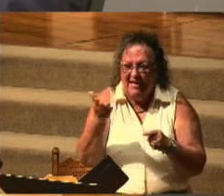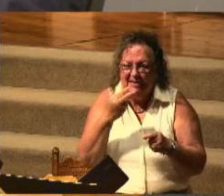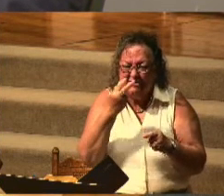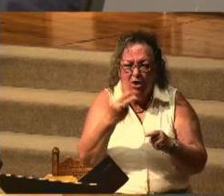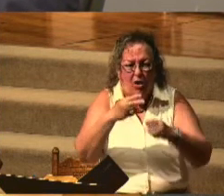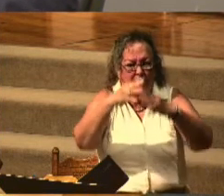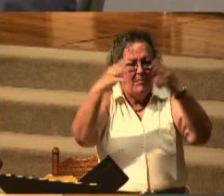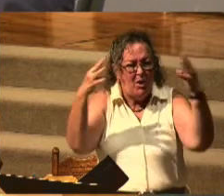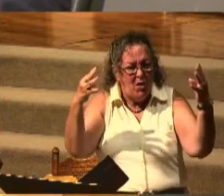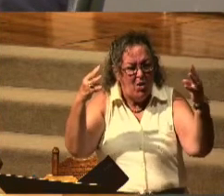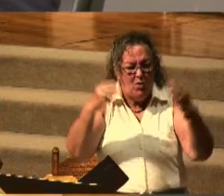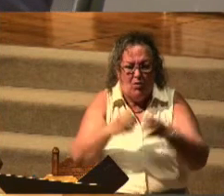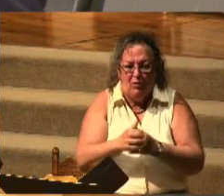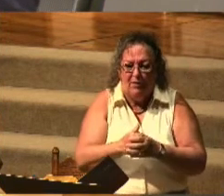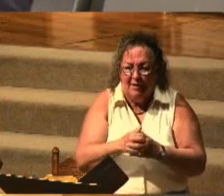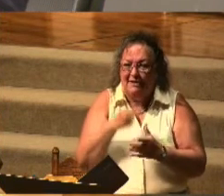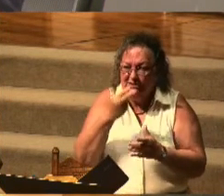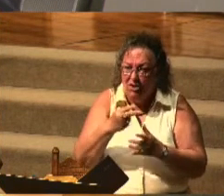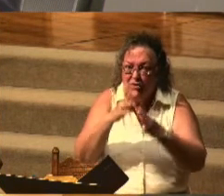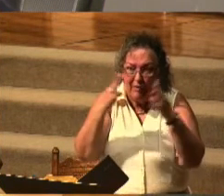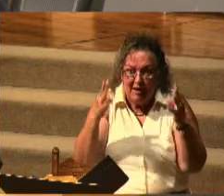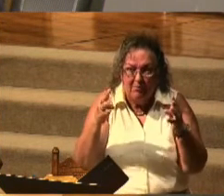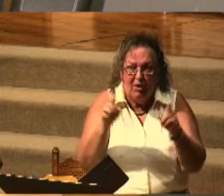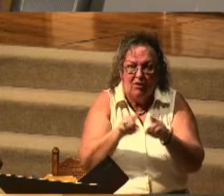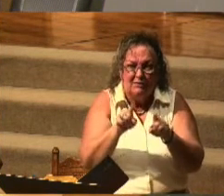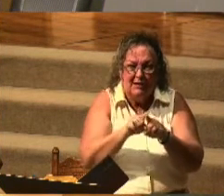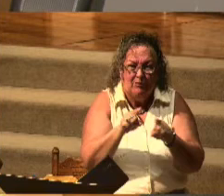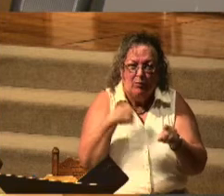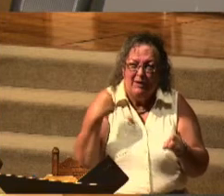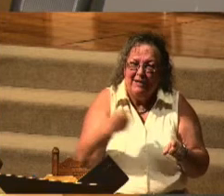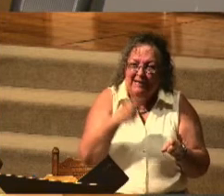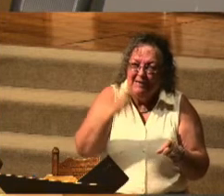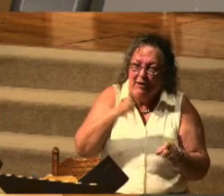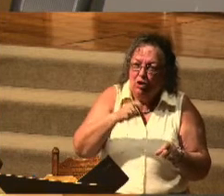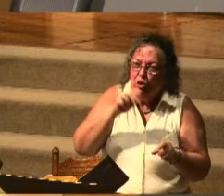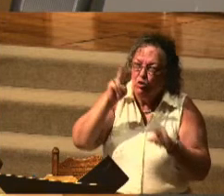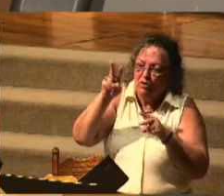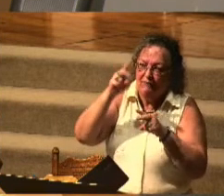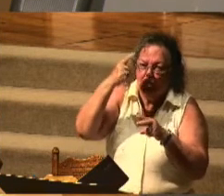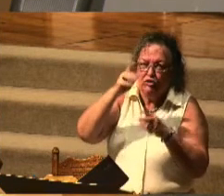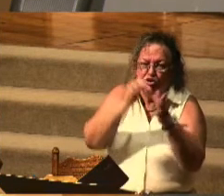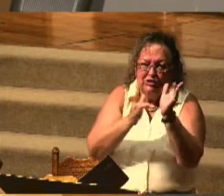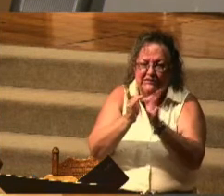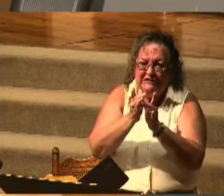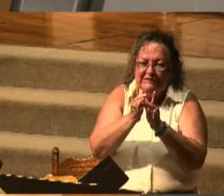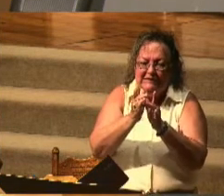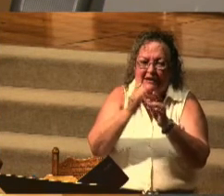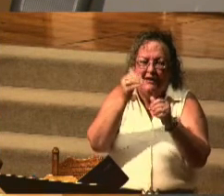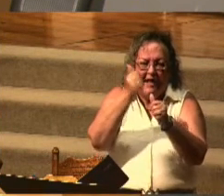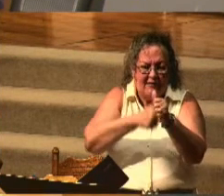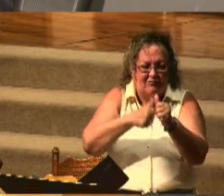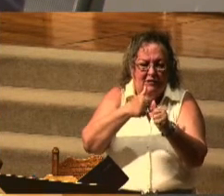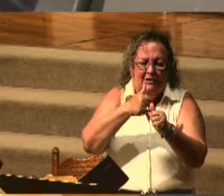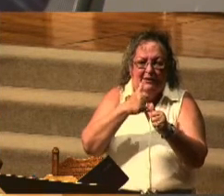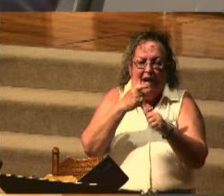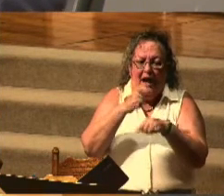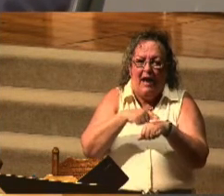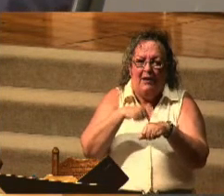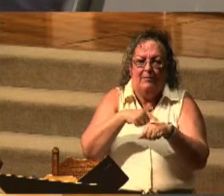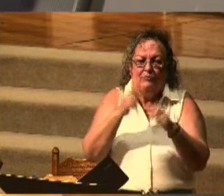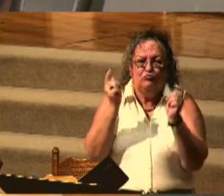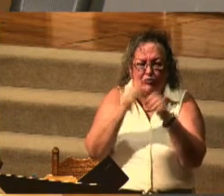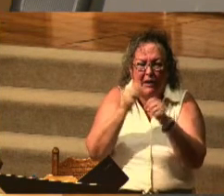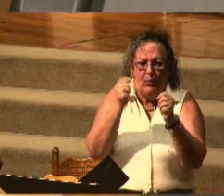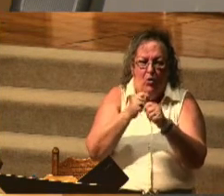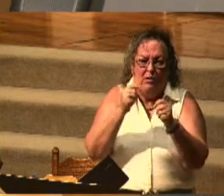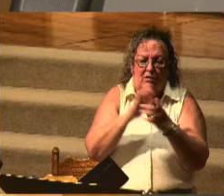the rainbow. And that's what we need to do. We need to look for the rainbow in every cloud of trouble. In Daniel